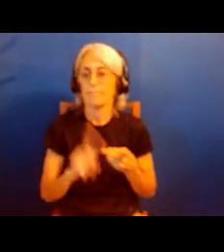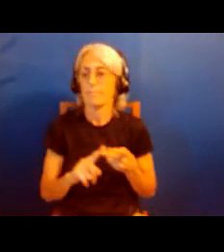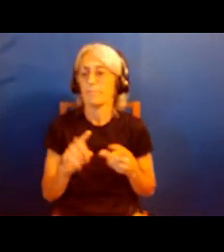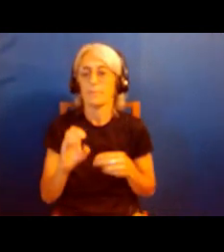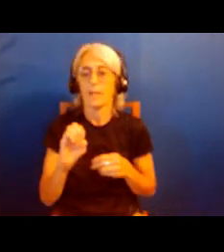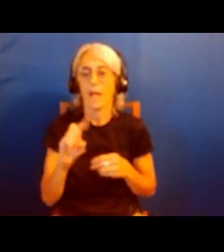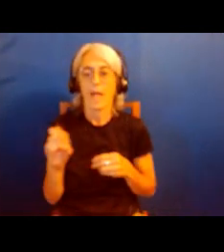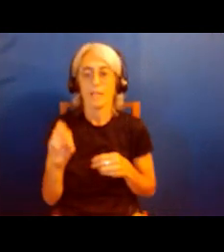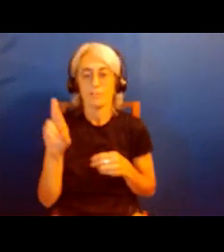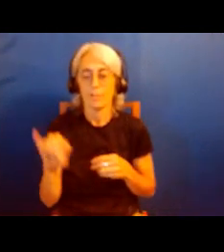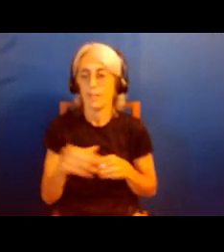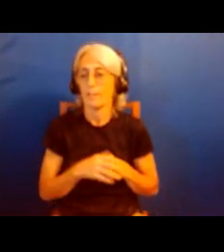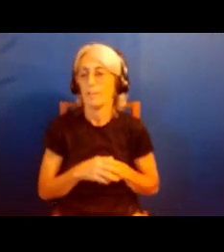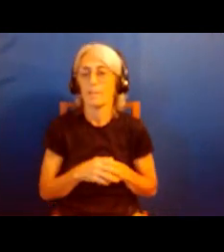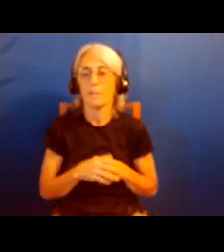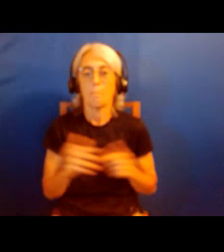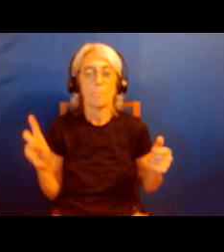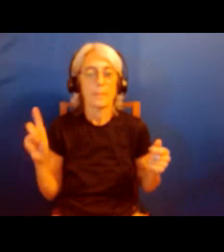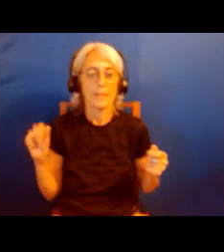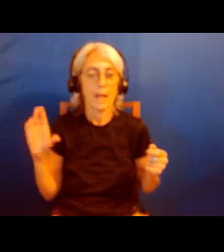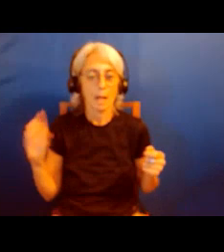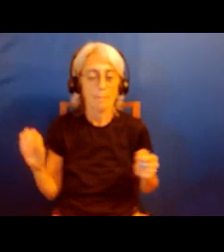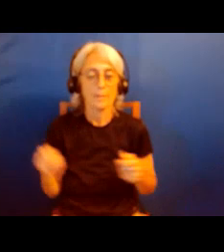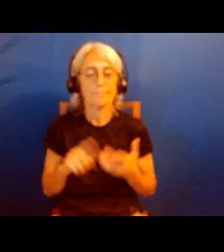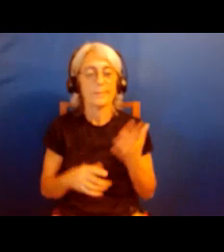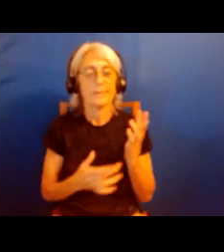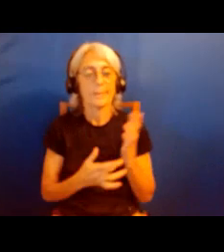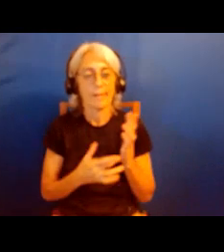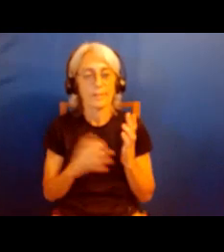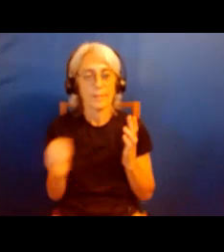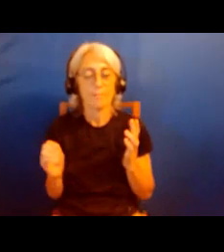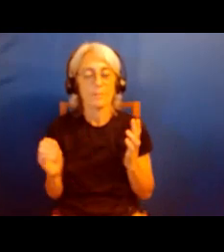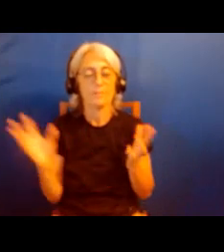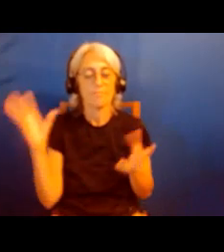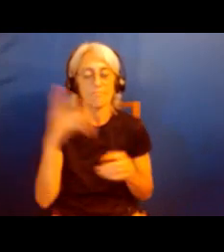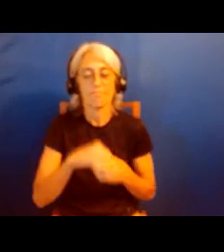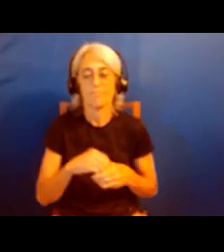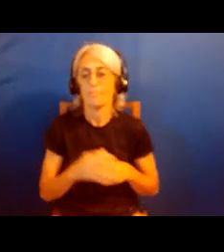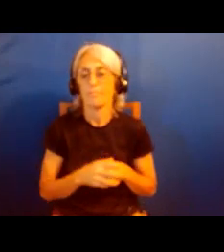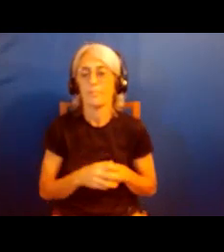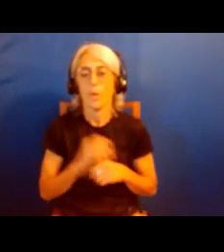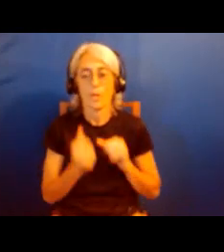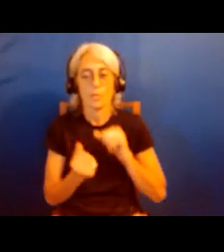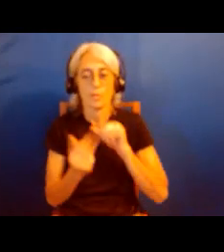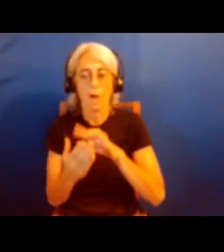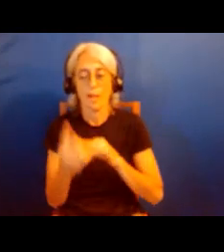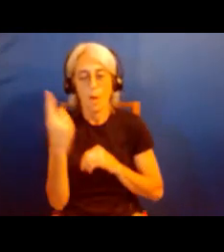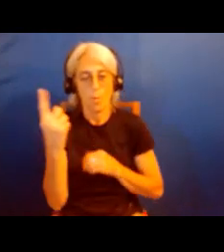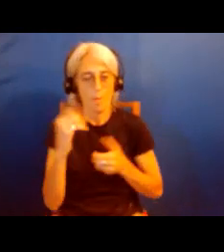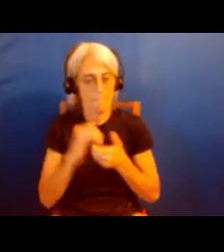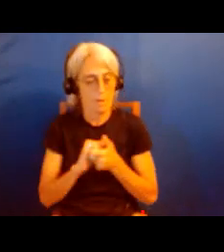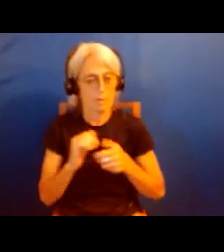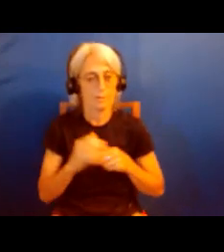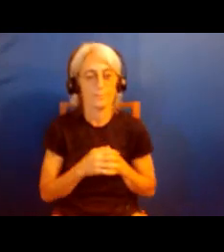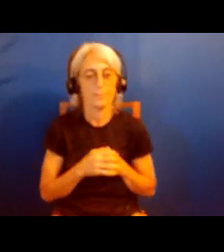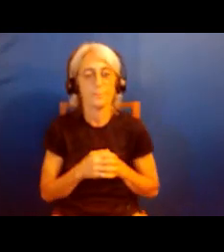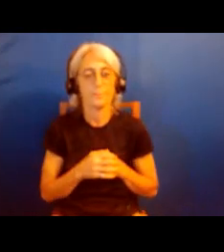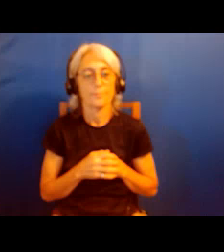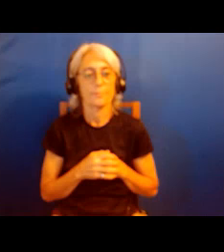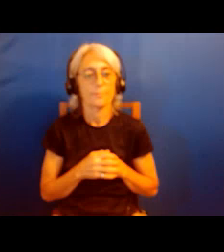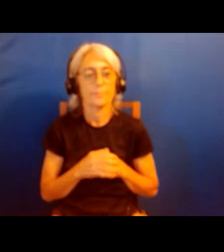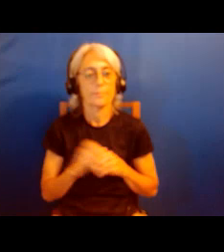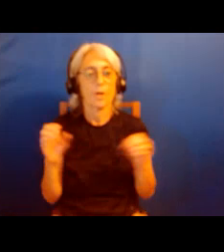Esri, big data companies, and technology companies. But I wanted to call out one particular partnership on this slide, the